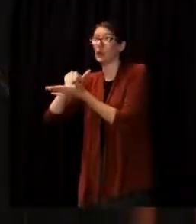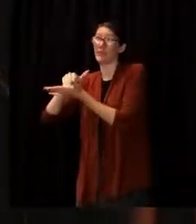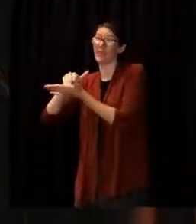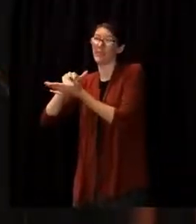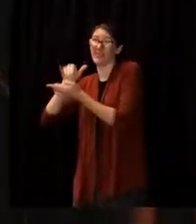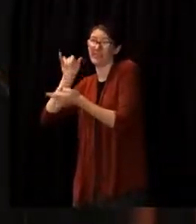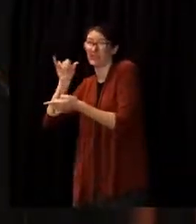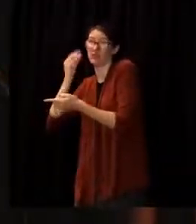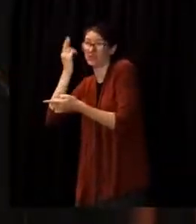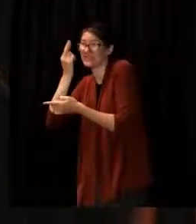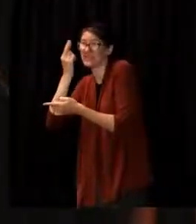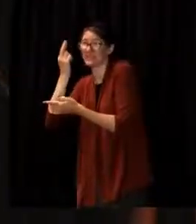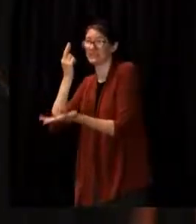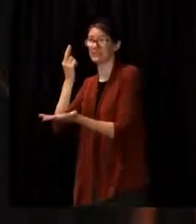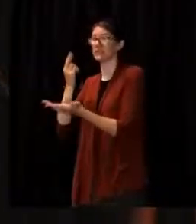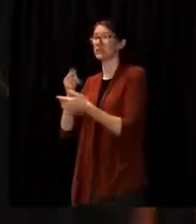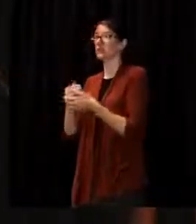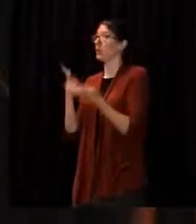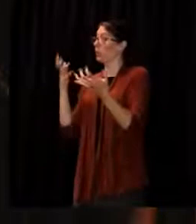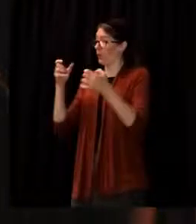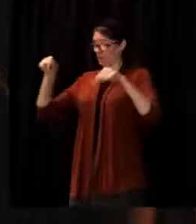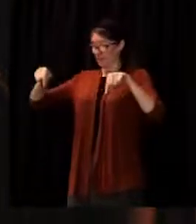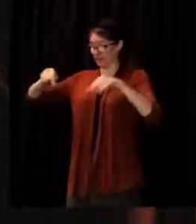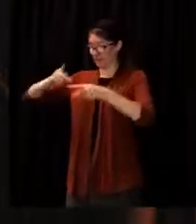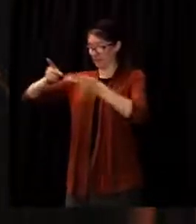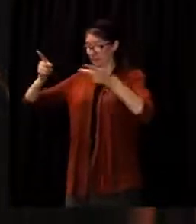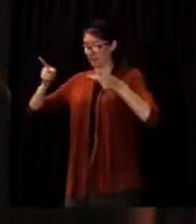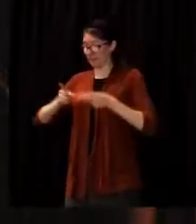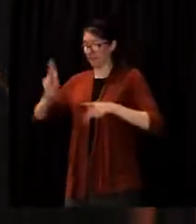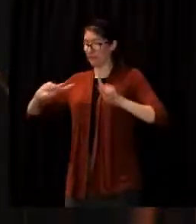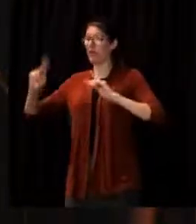it. It's a theology that says we want this to be a place that